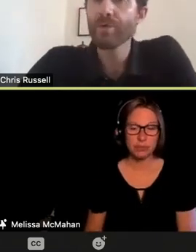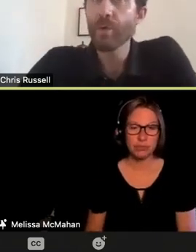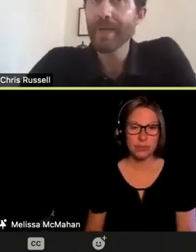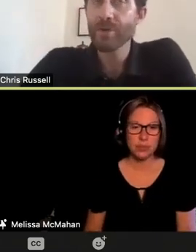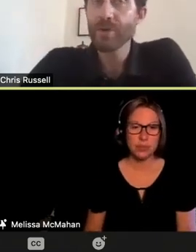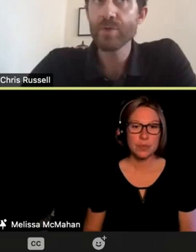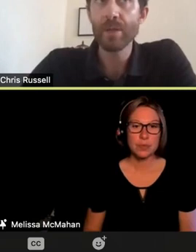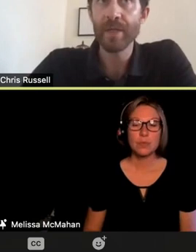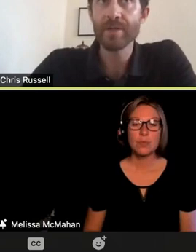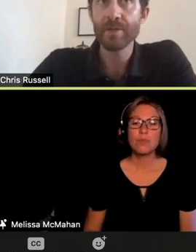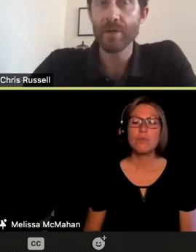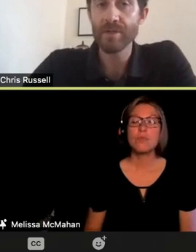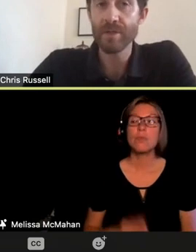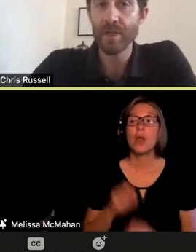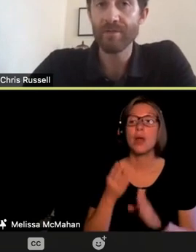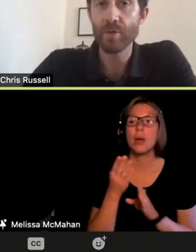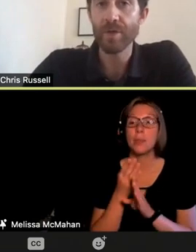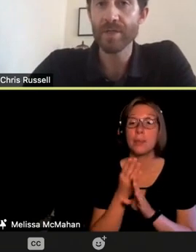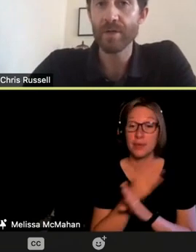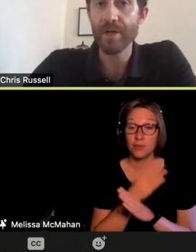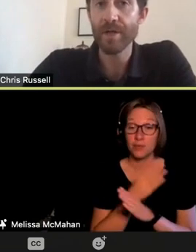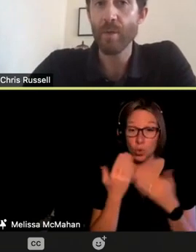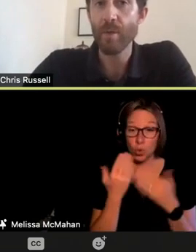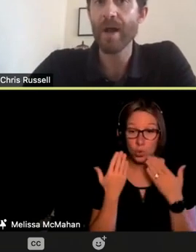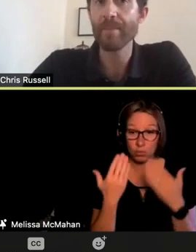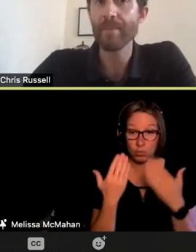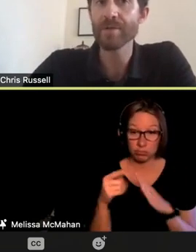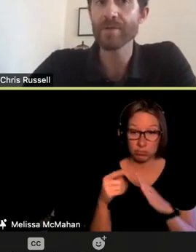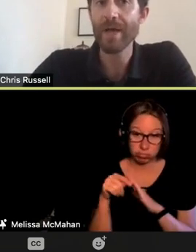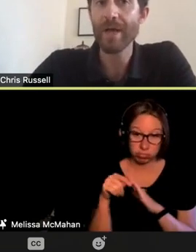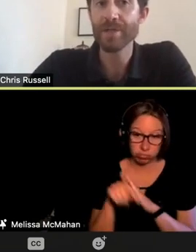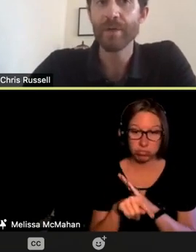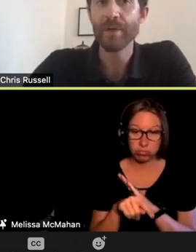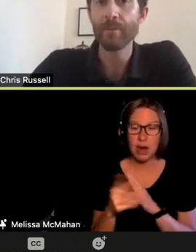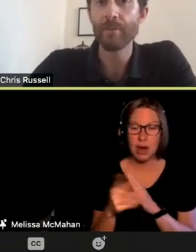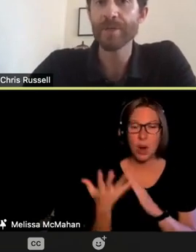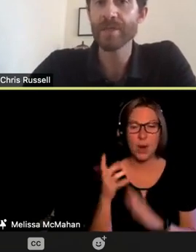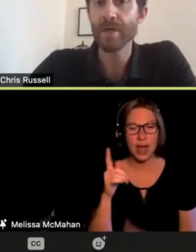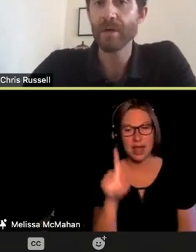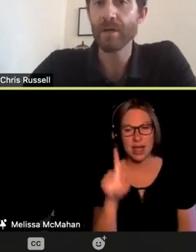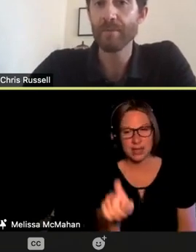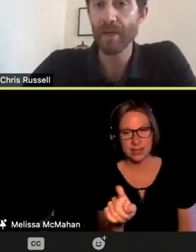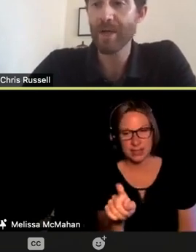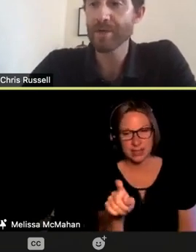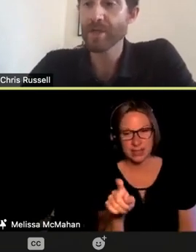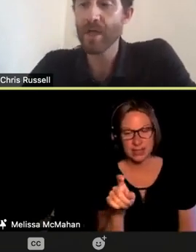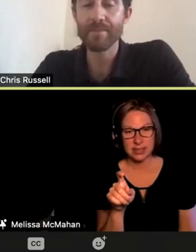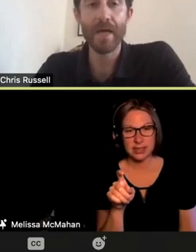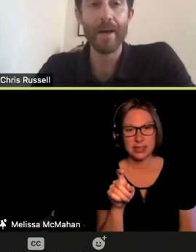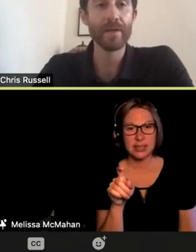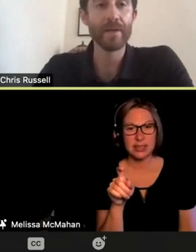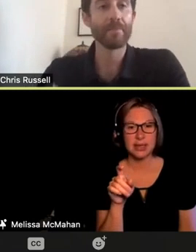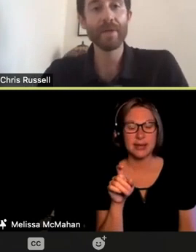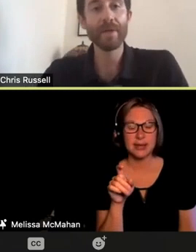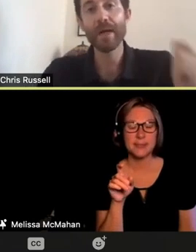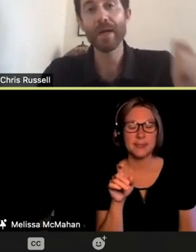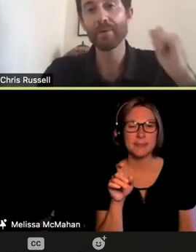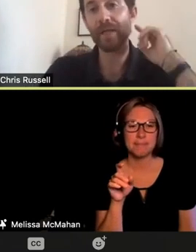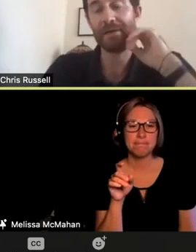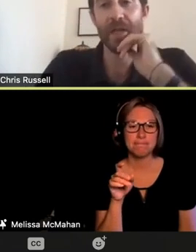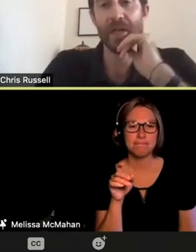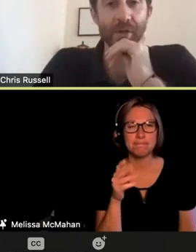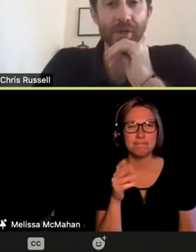So before we get too deep into those individual considerations, I want to kind of pose a question, which is a big question that comes up, and